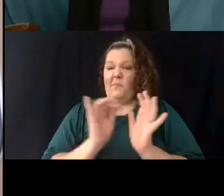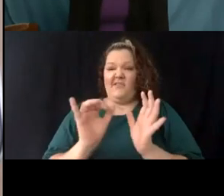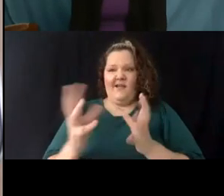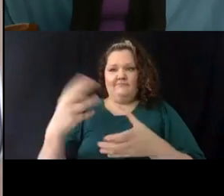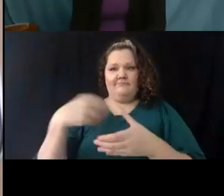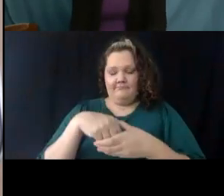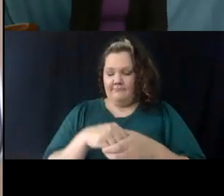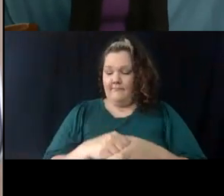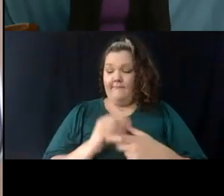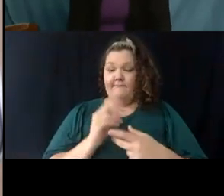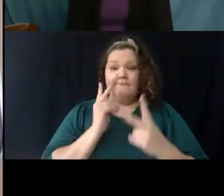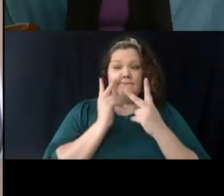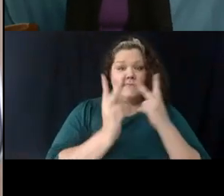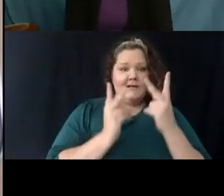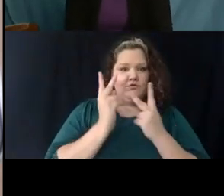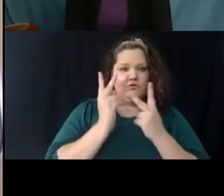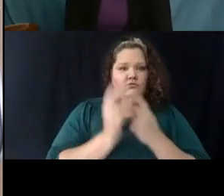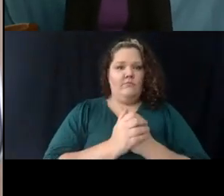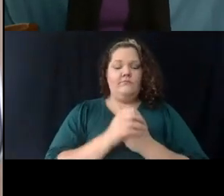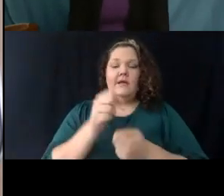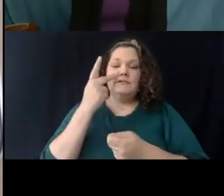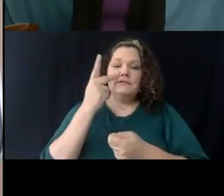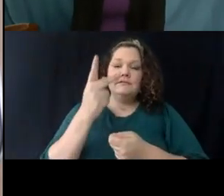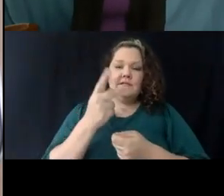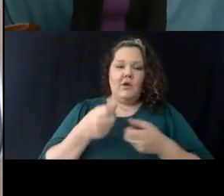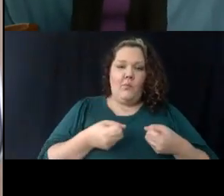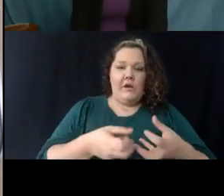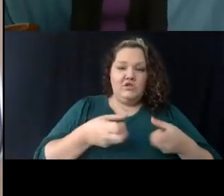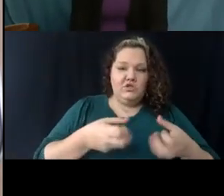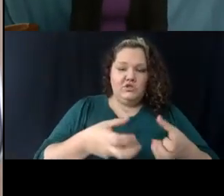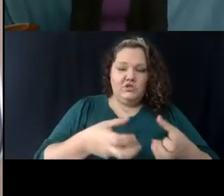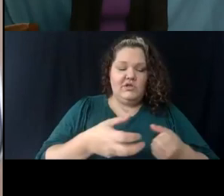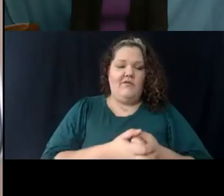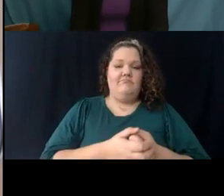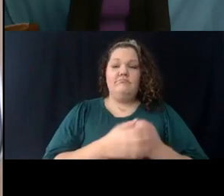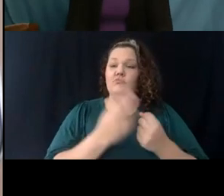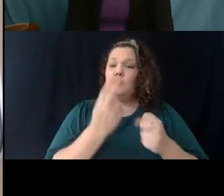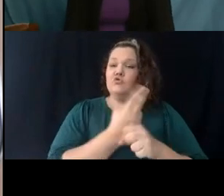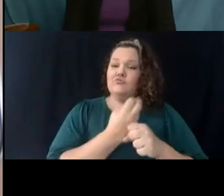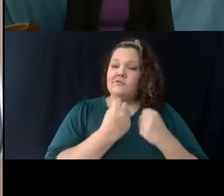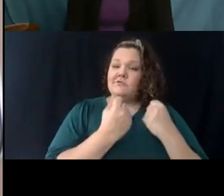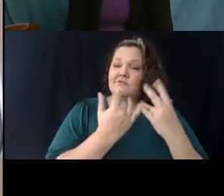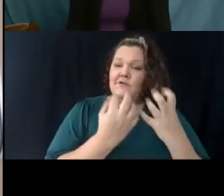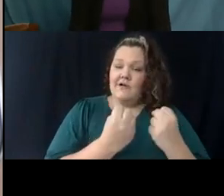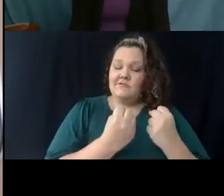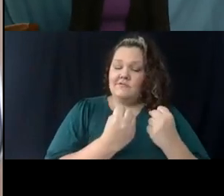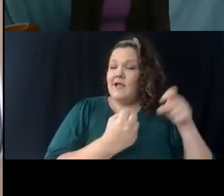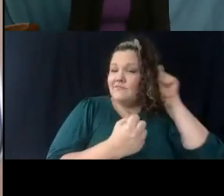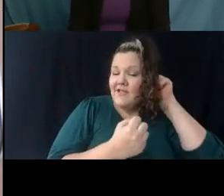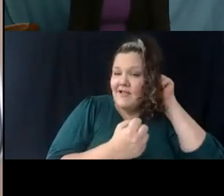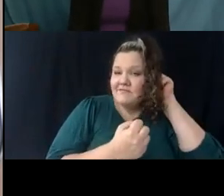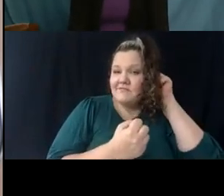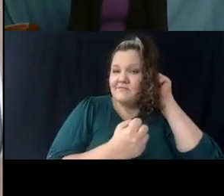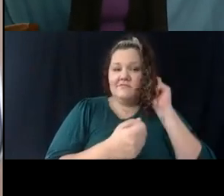of disabilities like that, that you don't see immediately when you see a person. Versus a visual or a visible disability, a person's